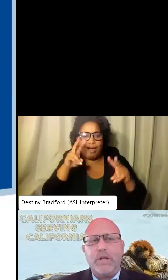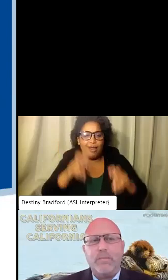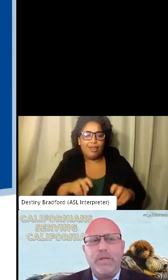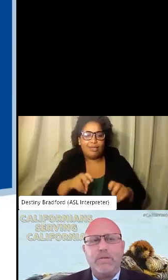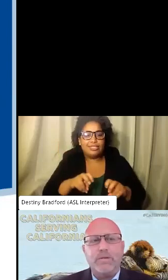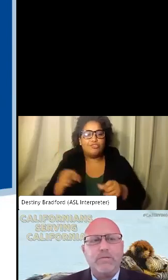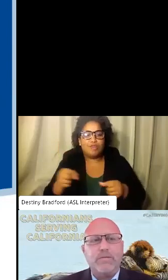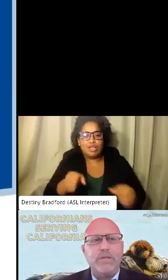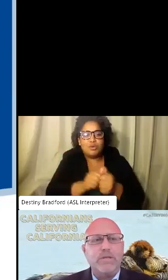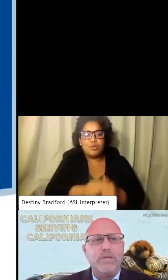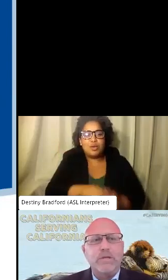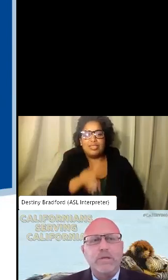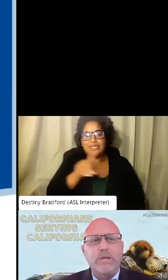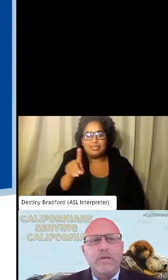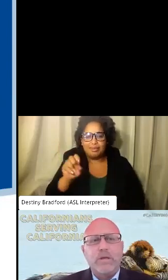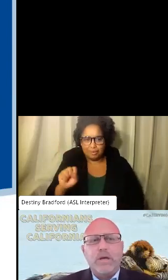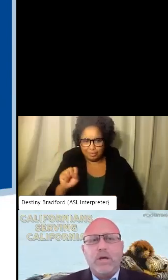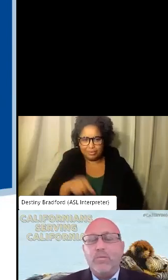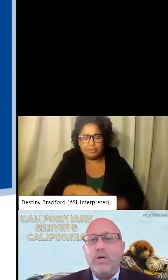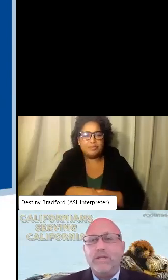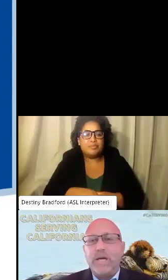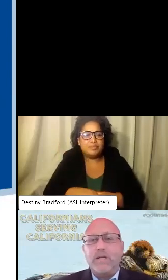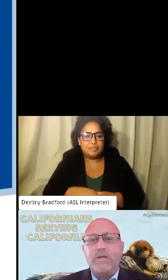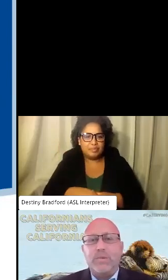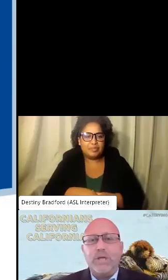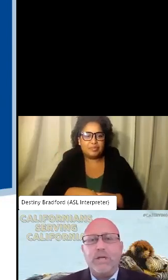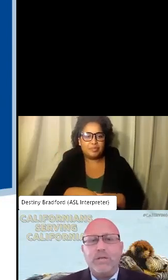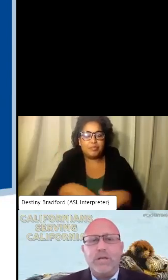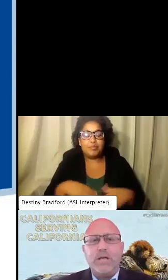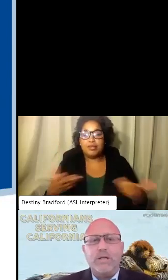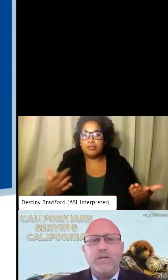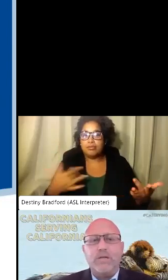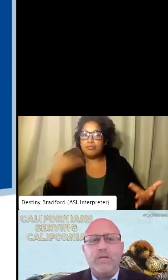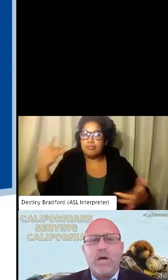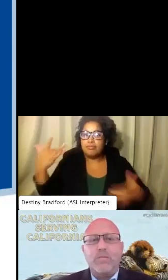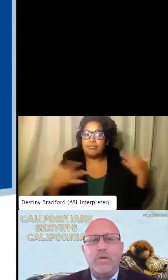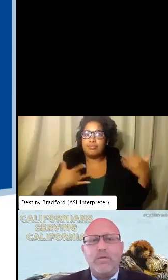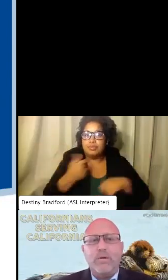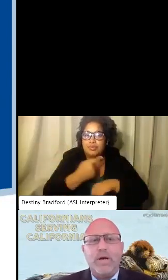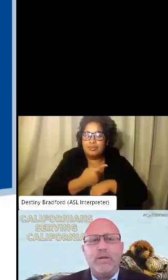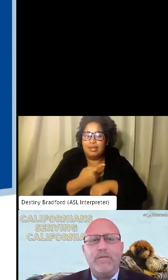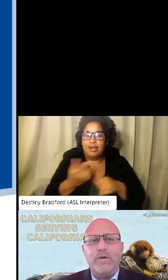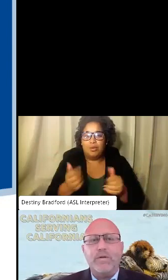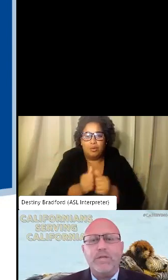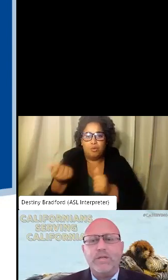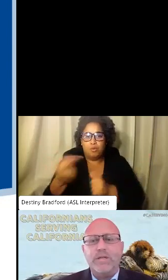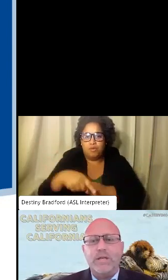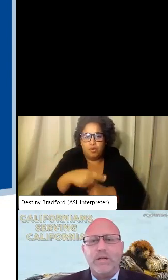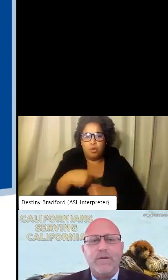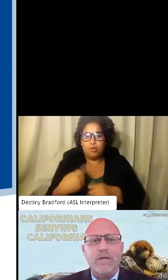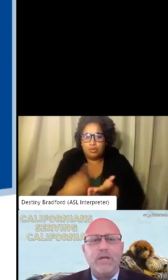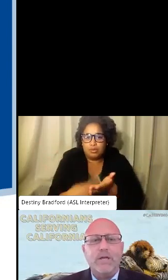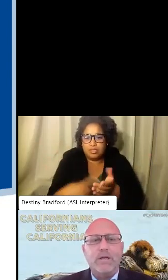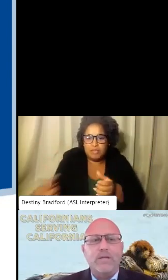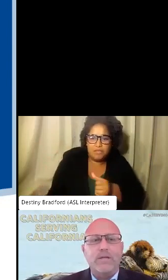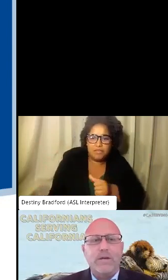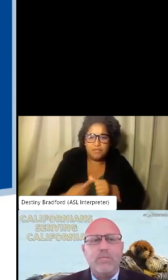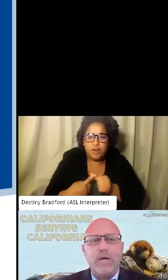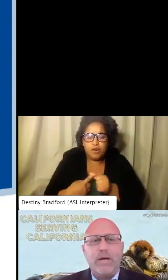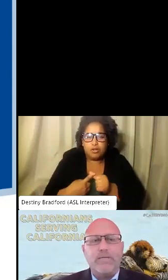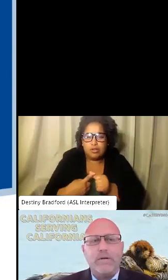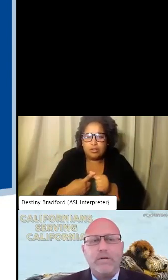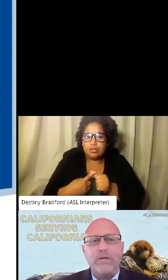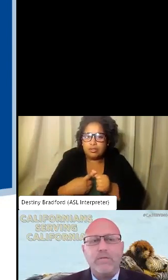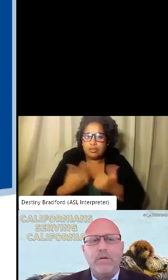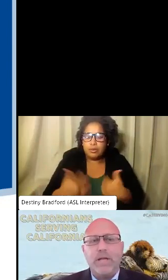of Developmental Services. We're excited to be here today to talk with you about the first significant